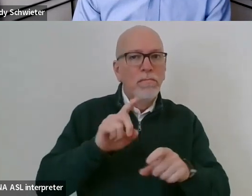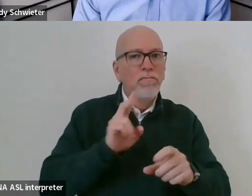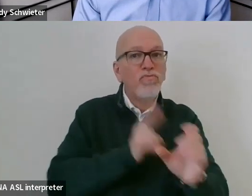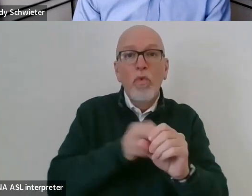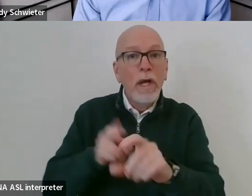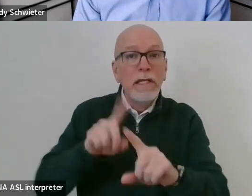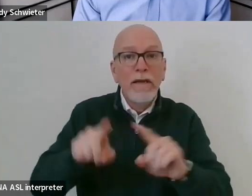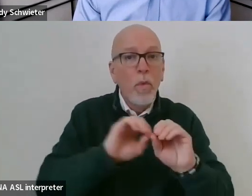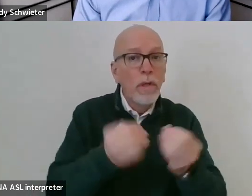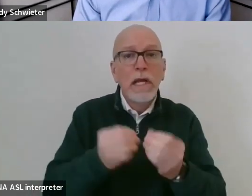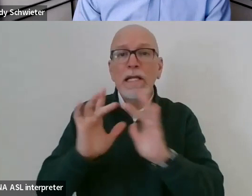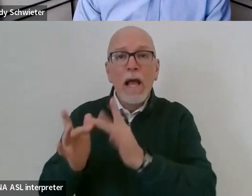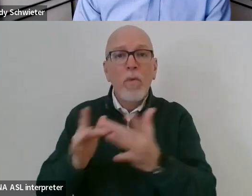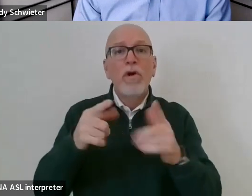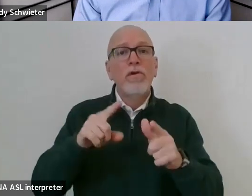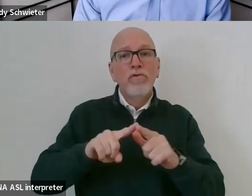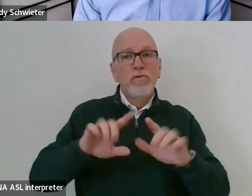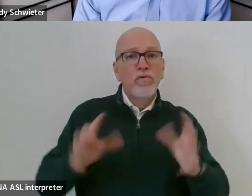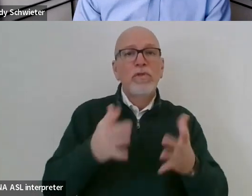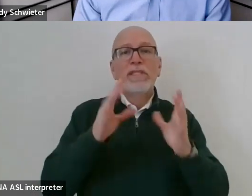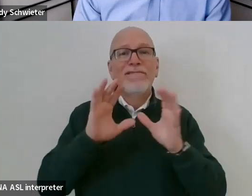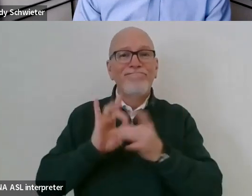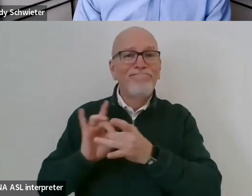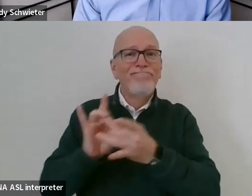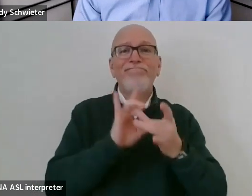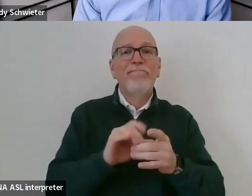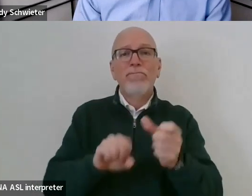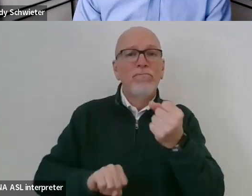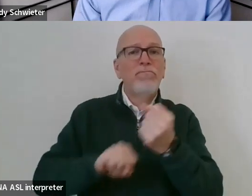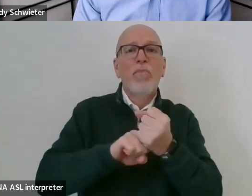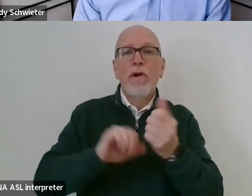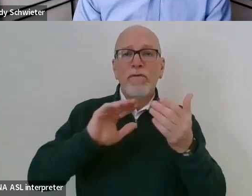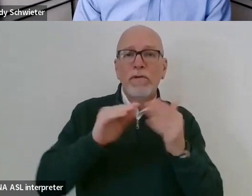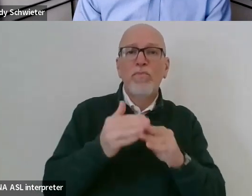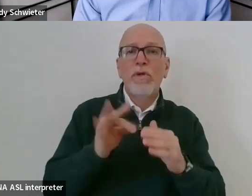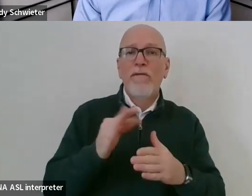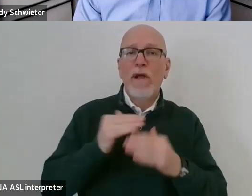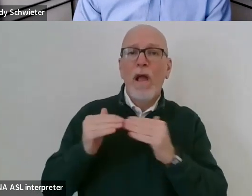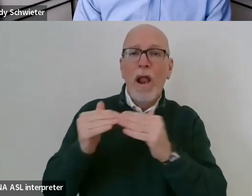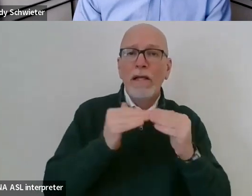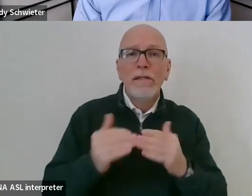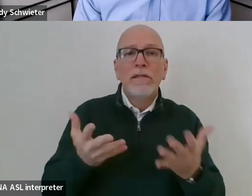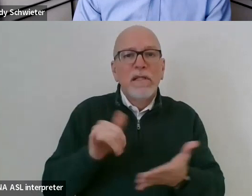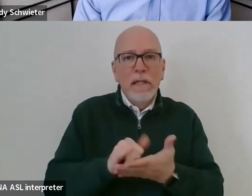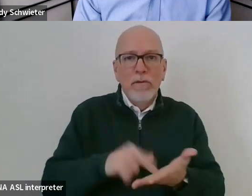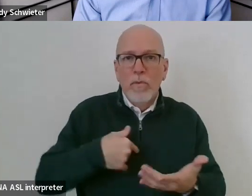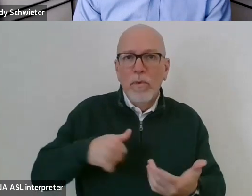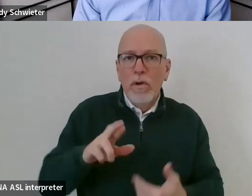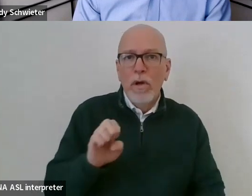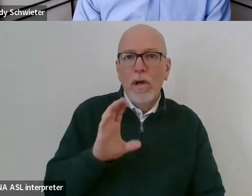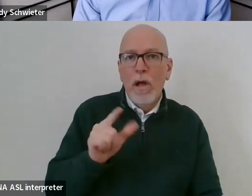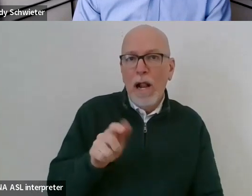organizations and networks, to create and maintain a constructive, supportive community of colleagues. That's what we all are. We're